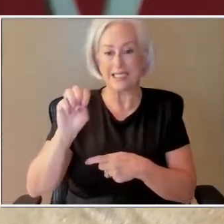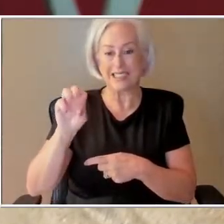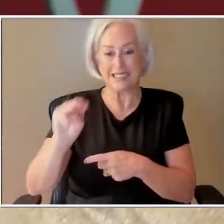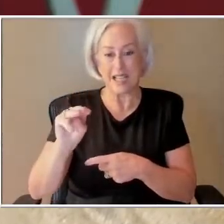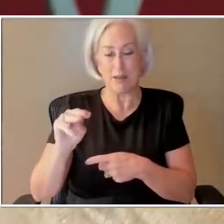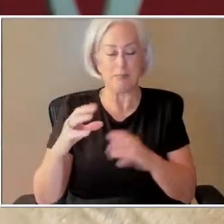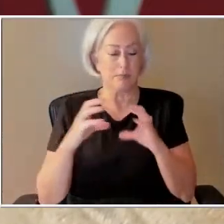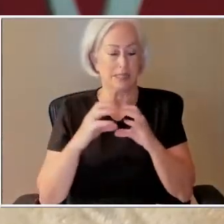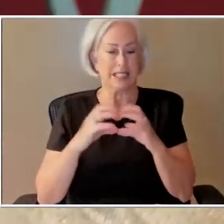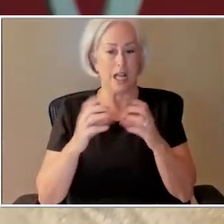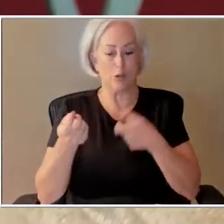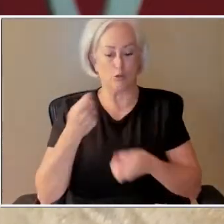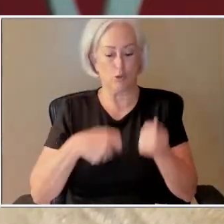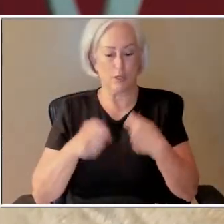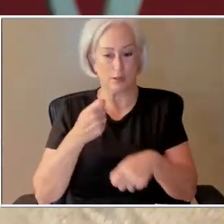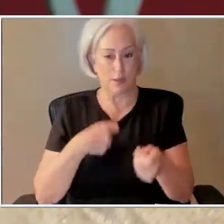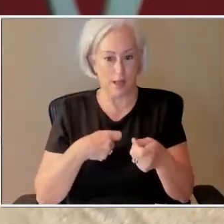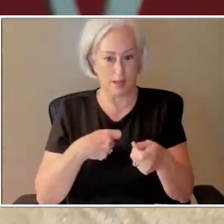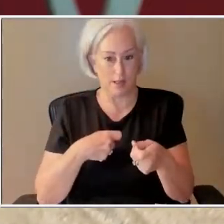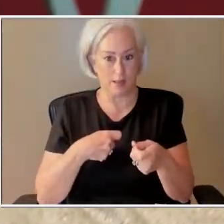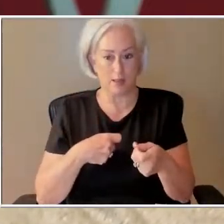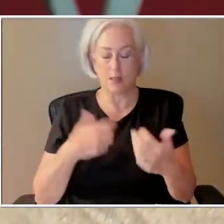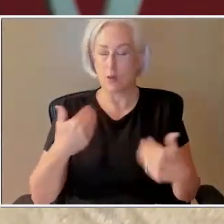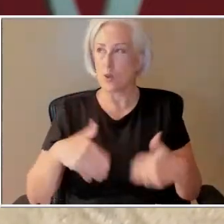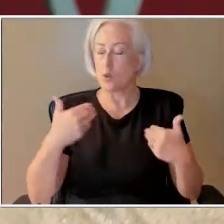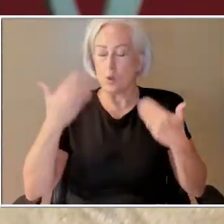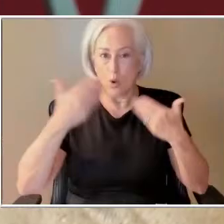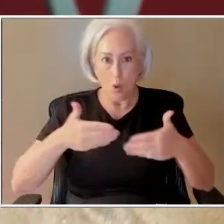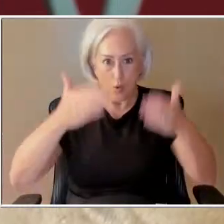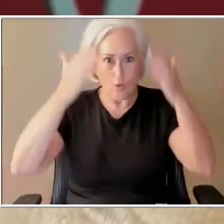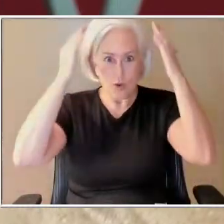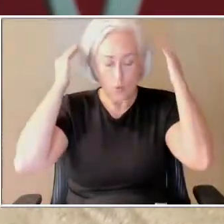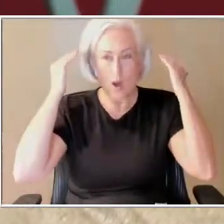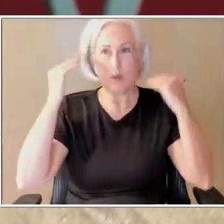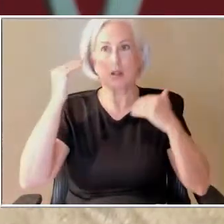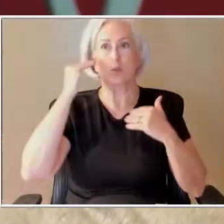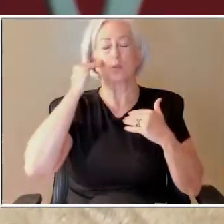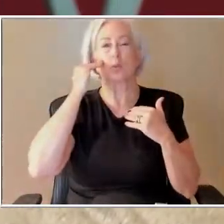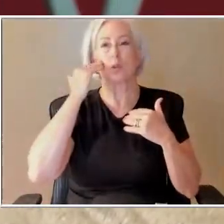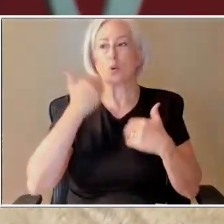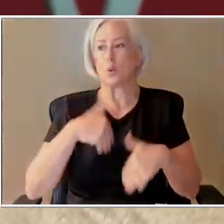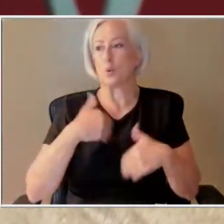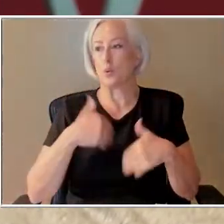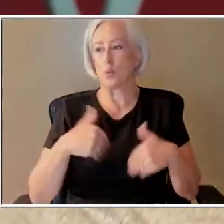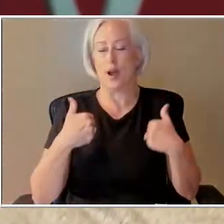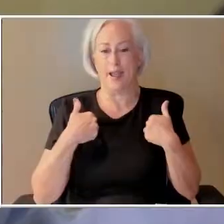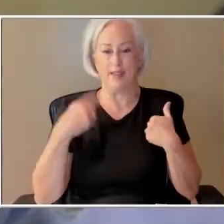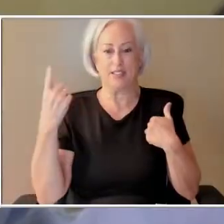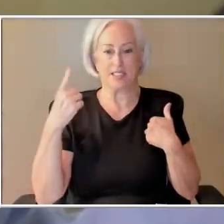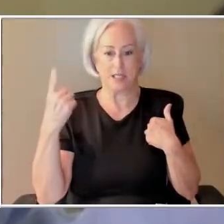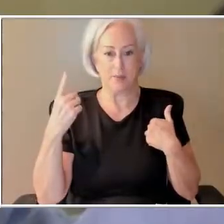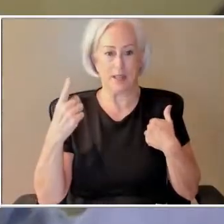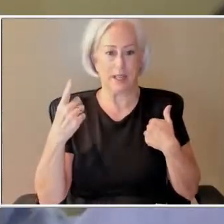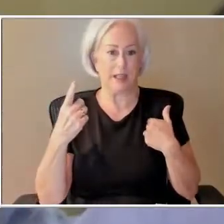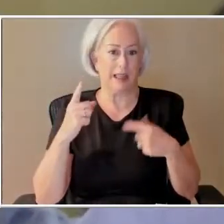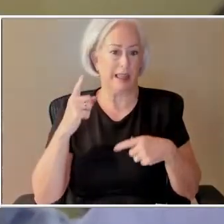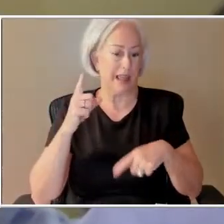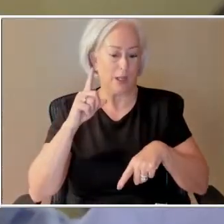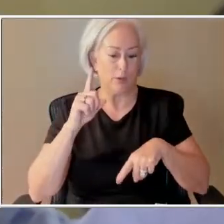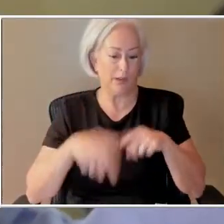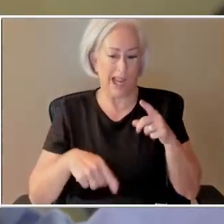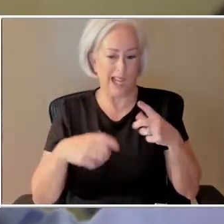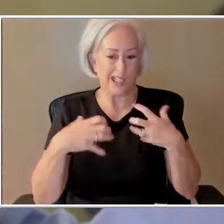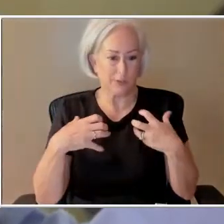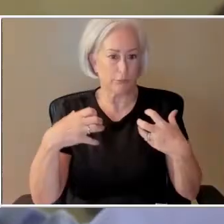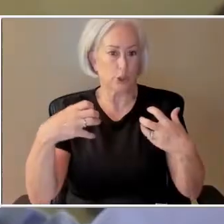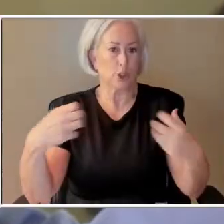overwhelming experience to learn that you have something that really, it still is not considered curable. It was devastating when she was